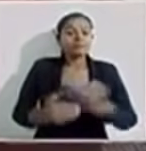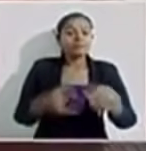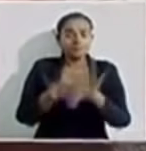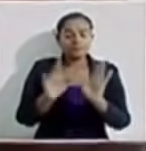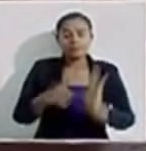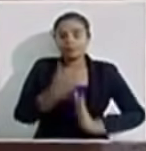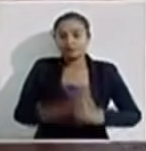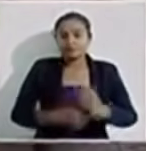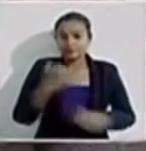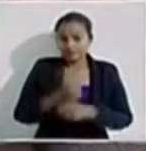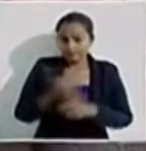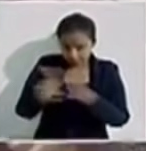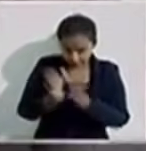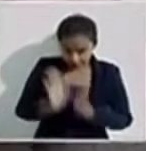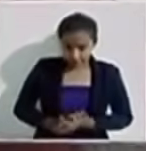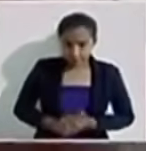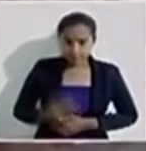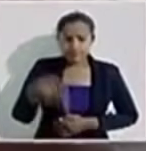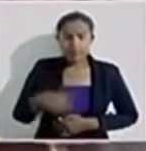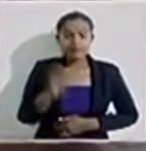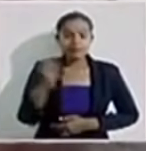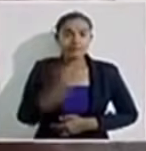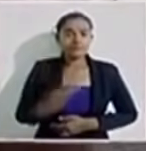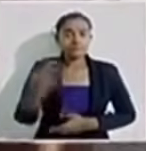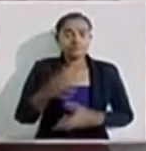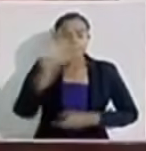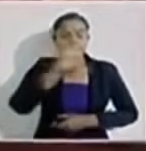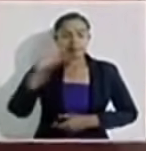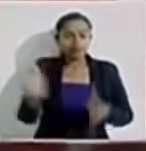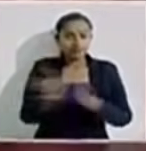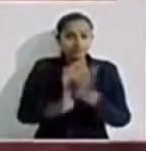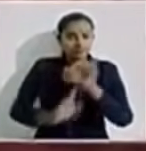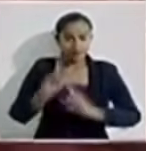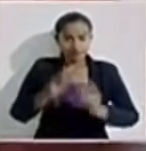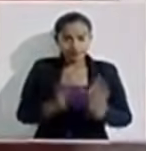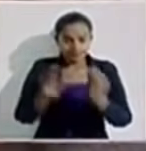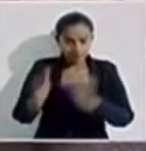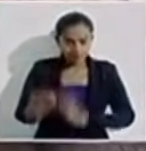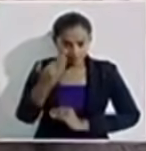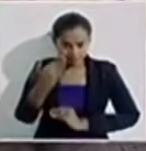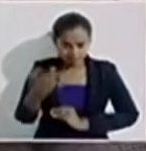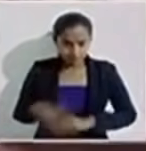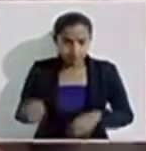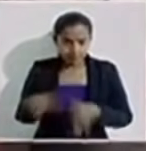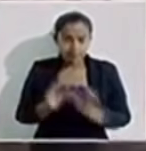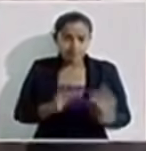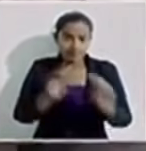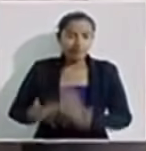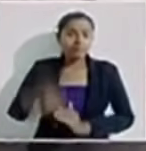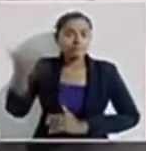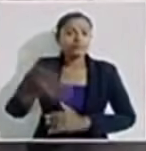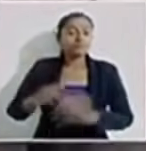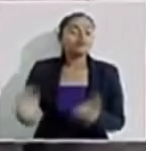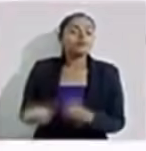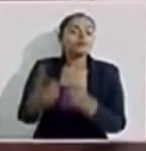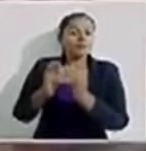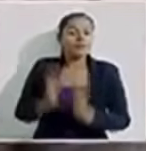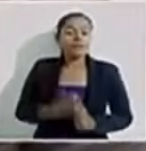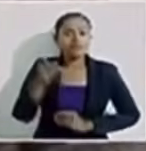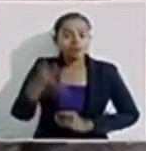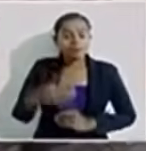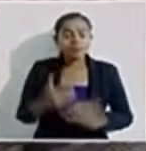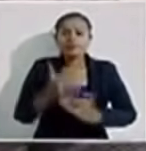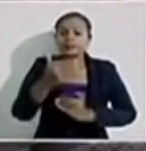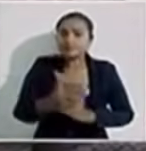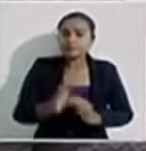nations spoke on behalf of the nation they represent and reprimanded external influence. That is an act which goes beyond the United Nations